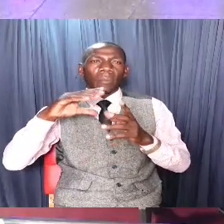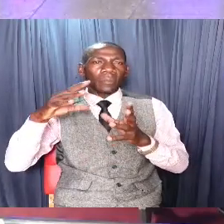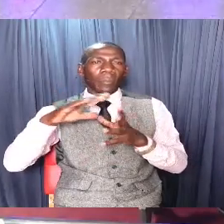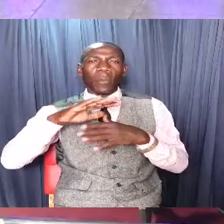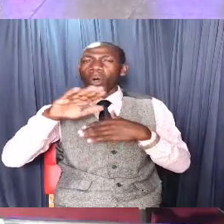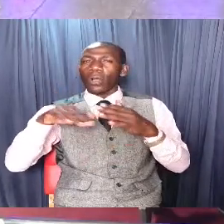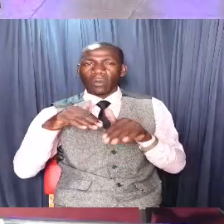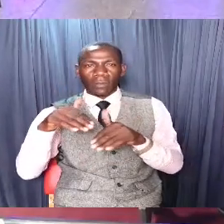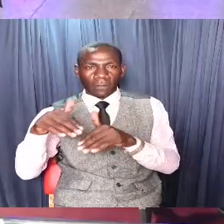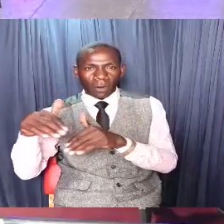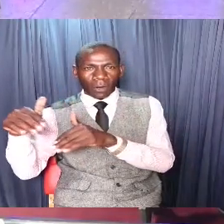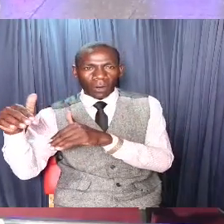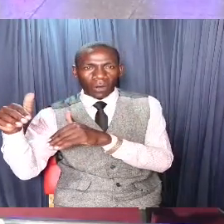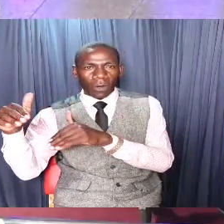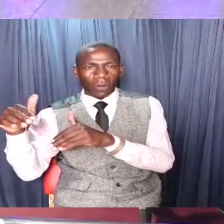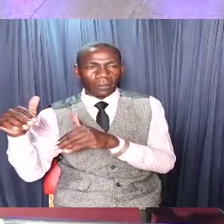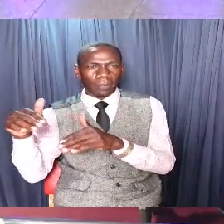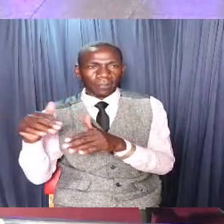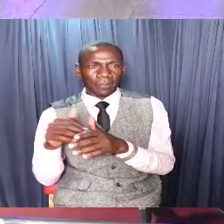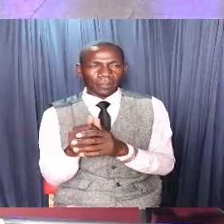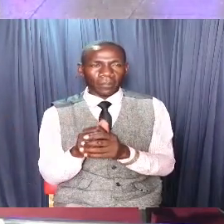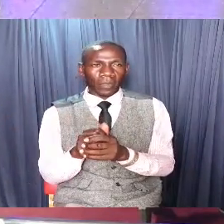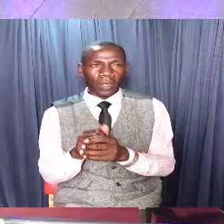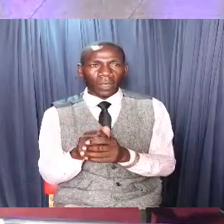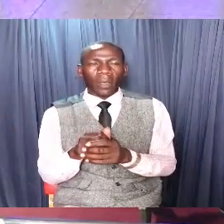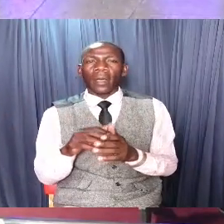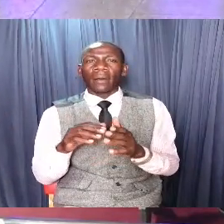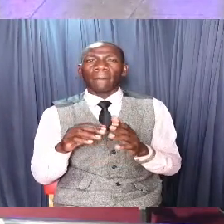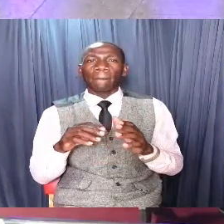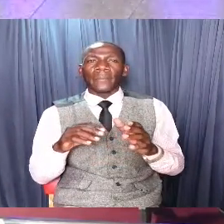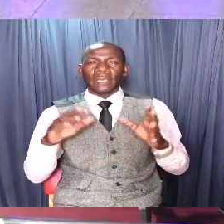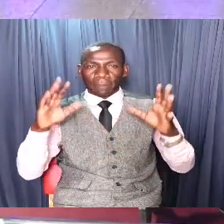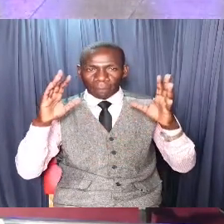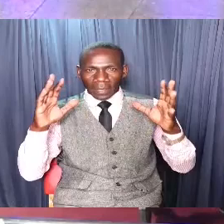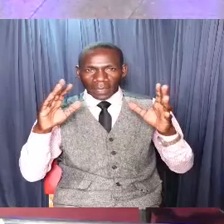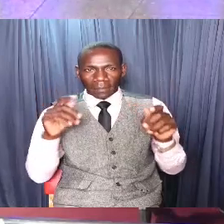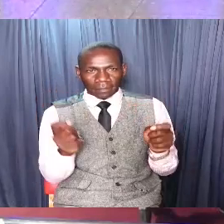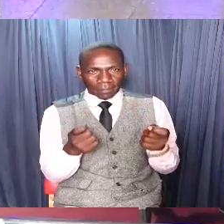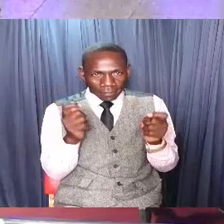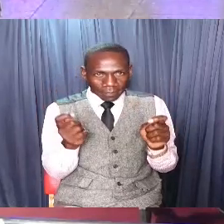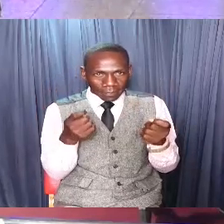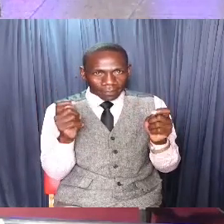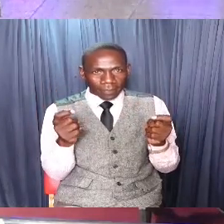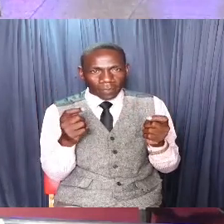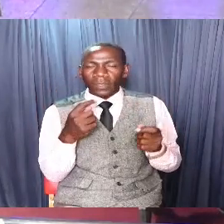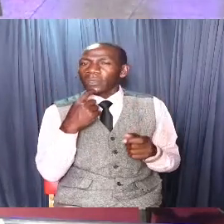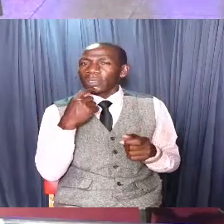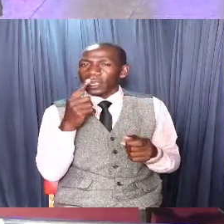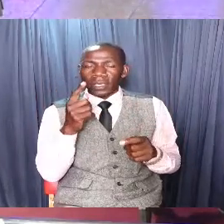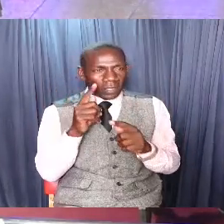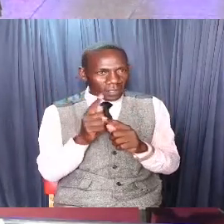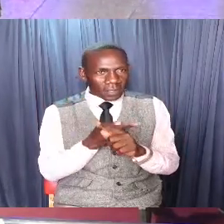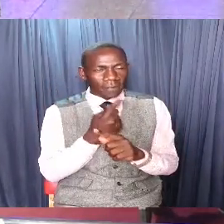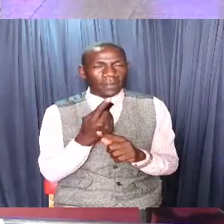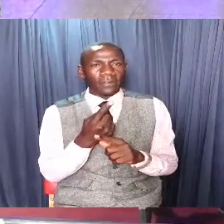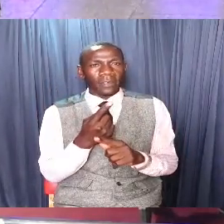The rest in numbers could not overcome. Zedekia. What Zedekiah said. Mganga mkubwa huyo. The senior magician. Ukasema tofauti Zedekia